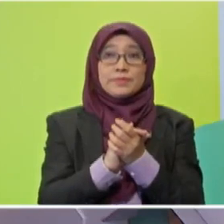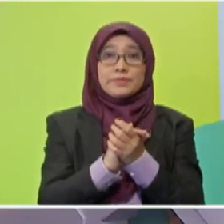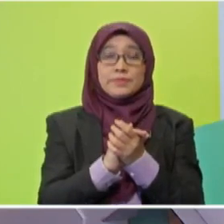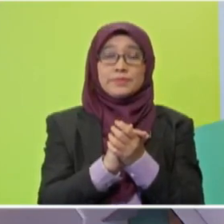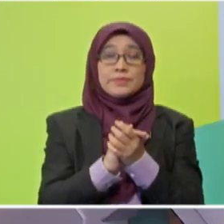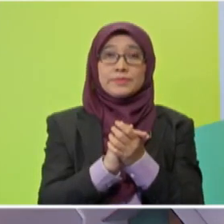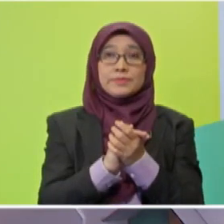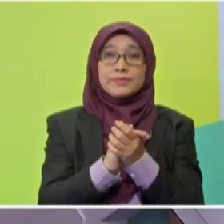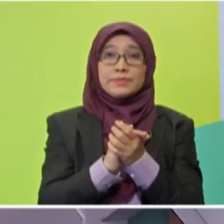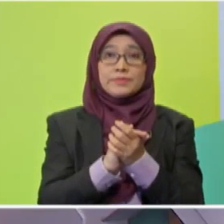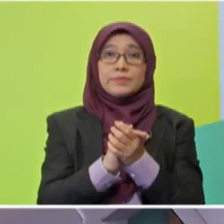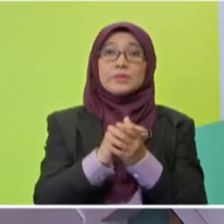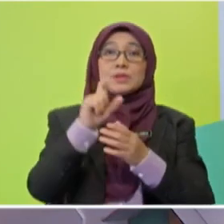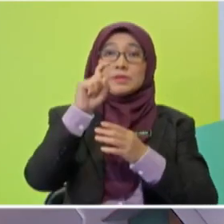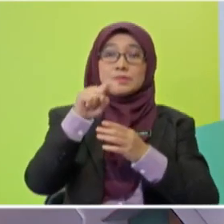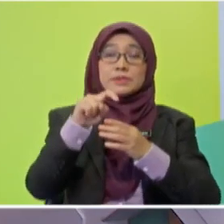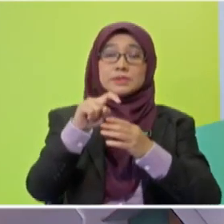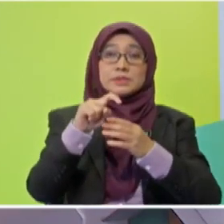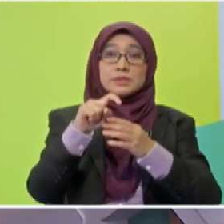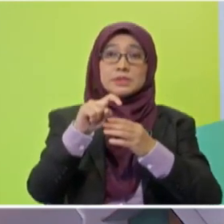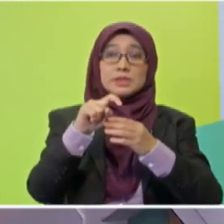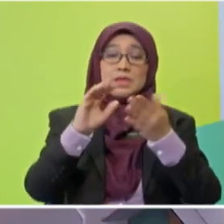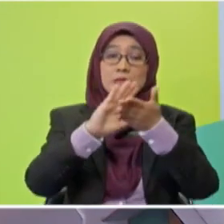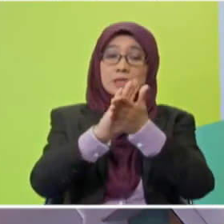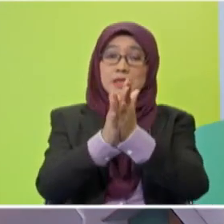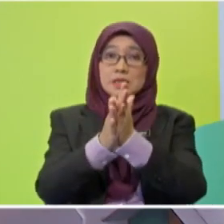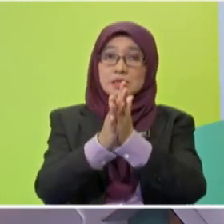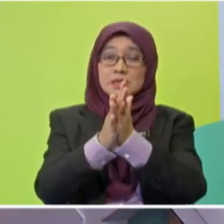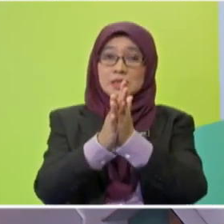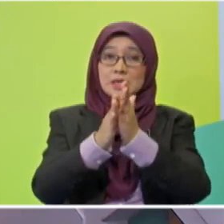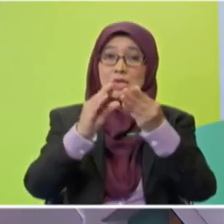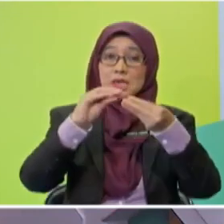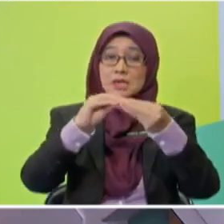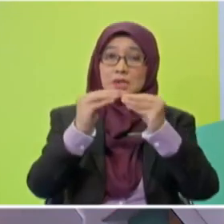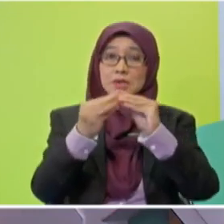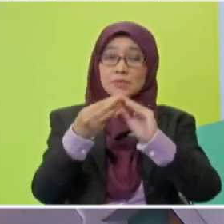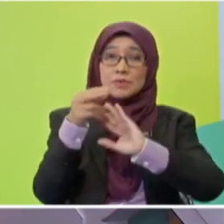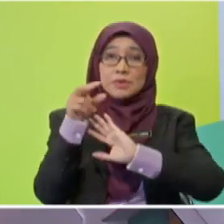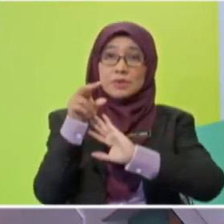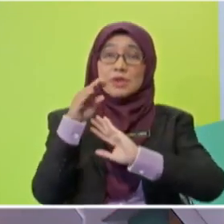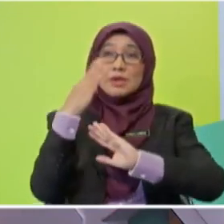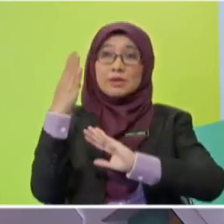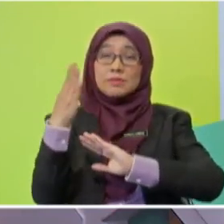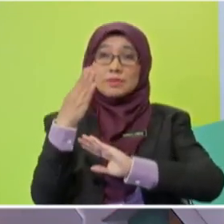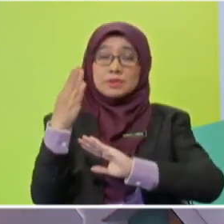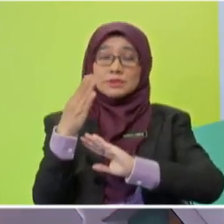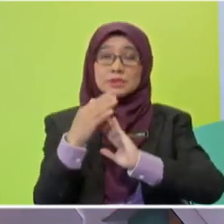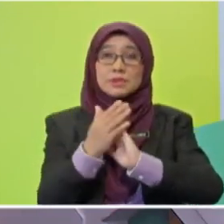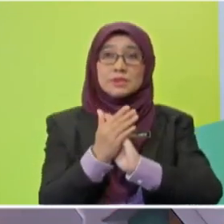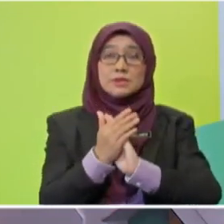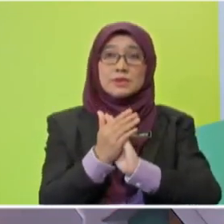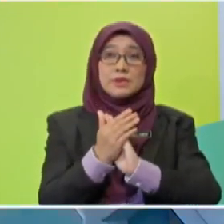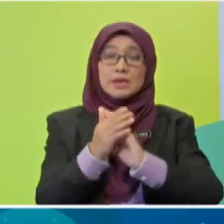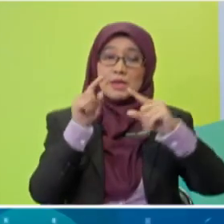the division. Okay, so we have two methods here. Method 1, multiply by 10, hundreds